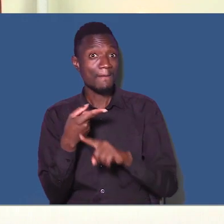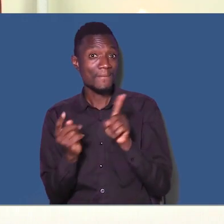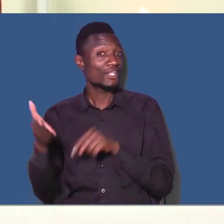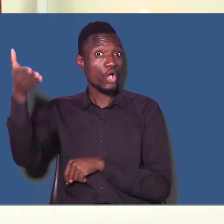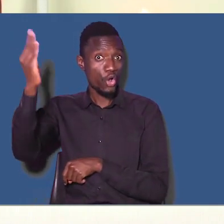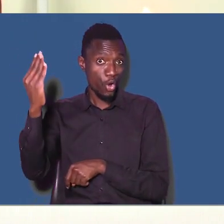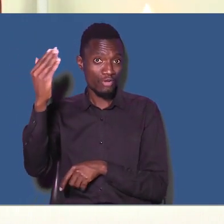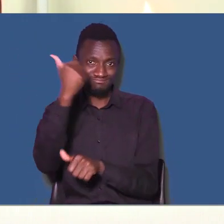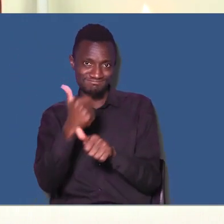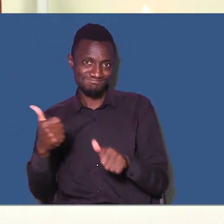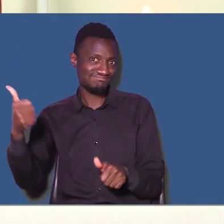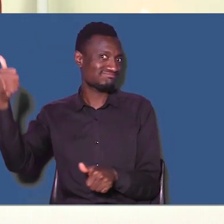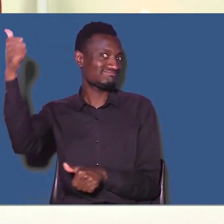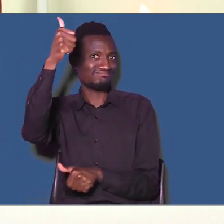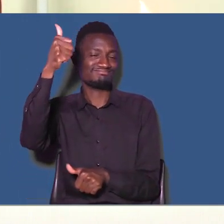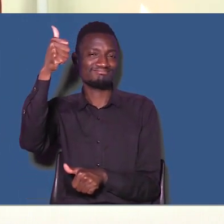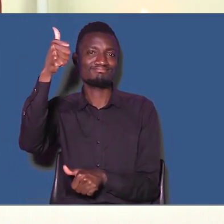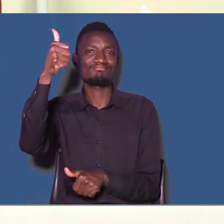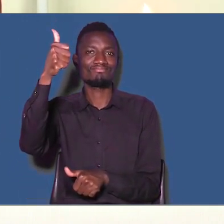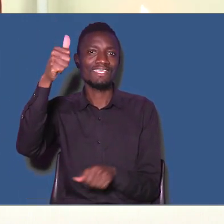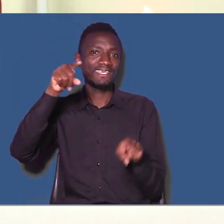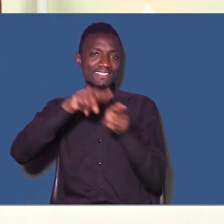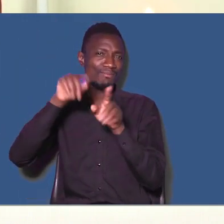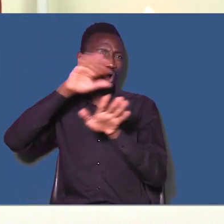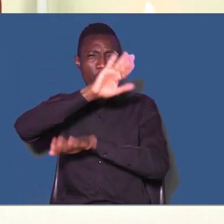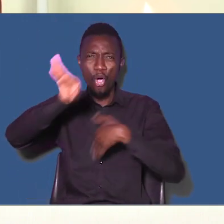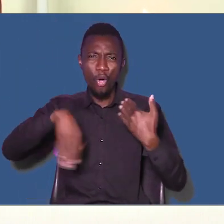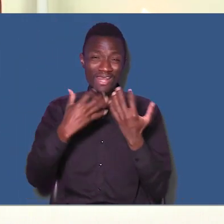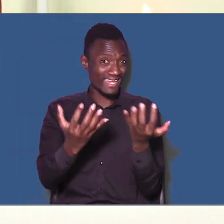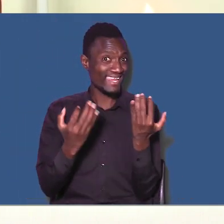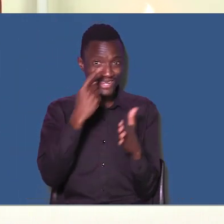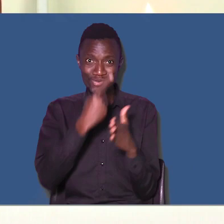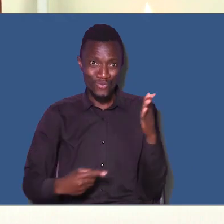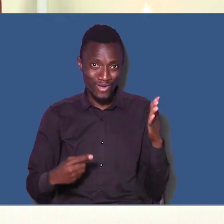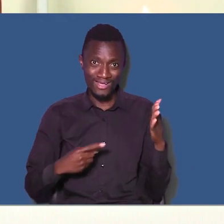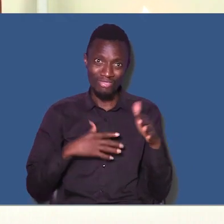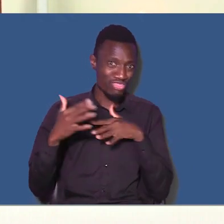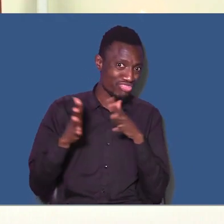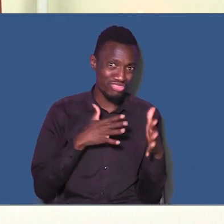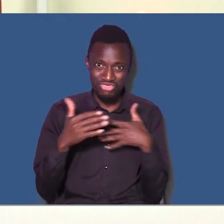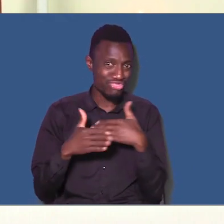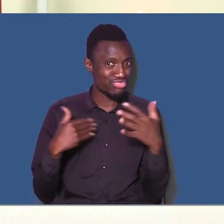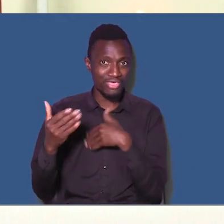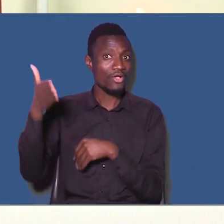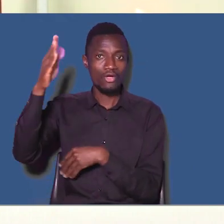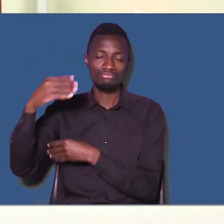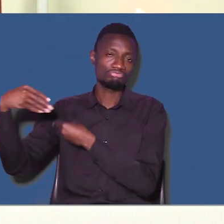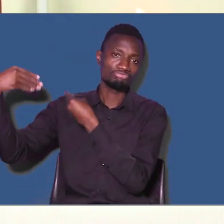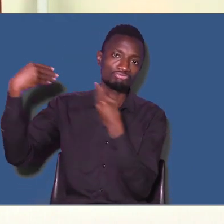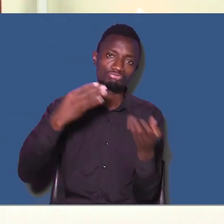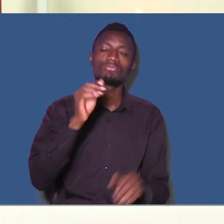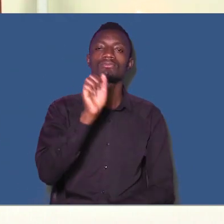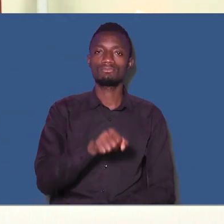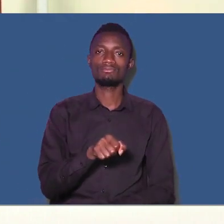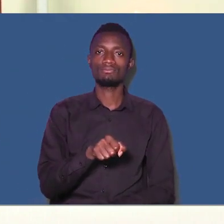indeed supplies all our needs according to his riches in glory by Jesus Christ.